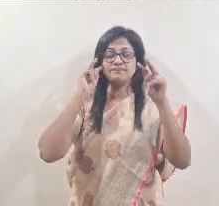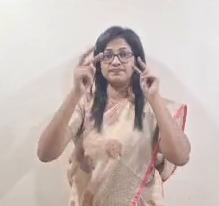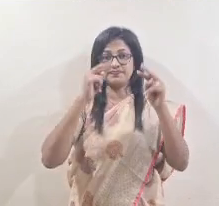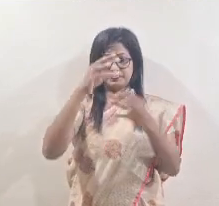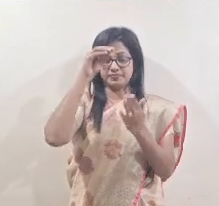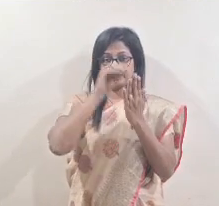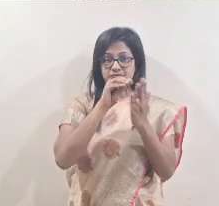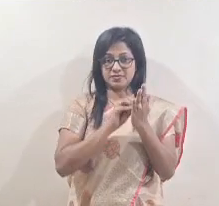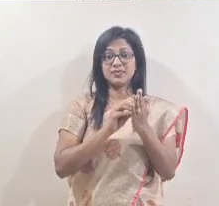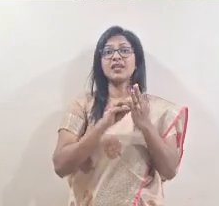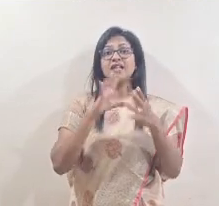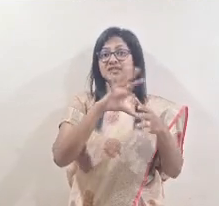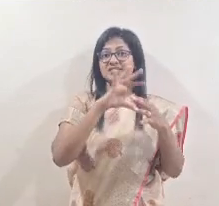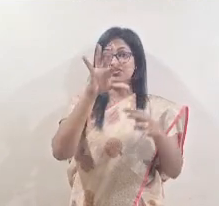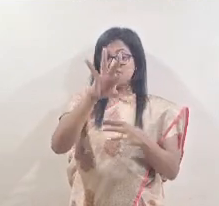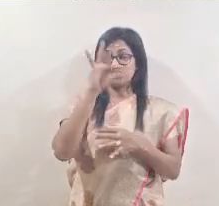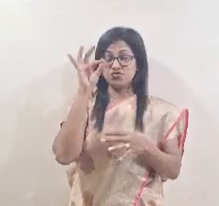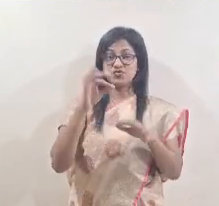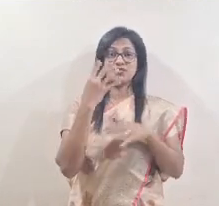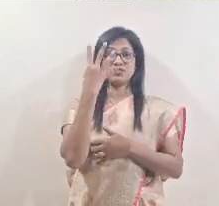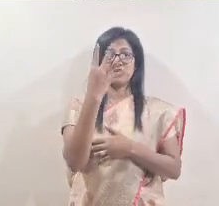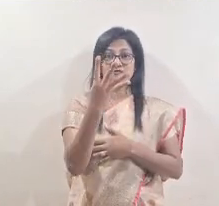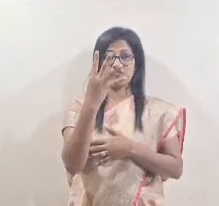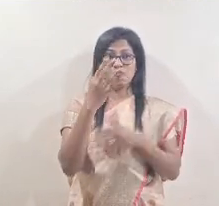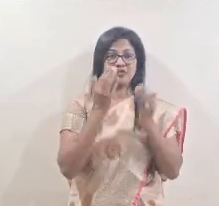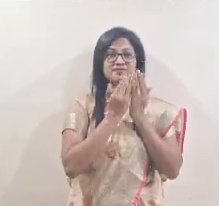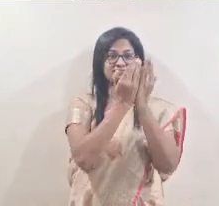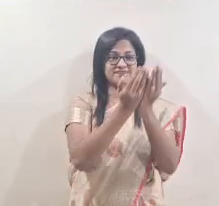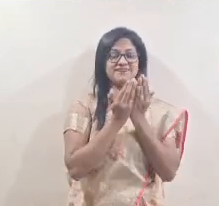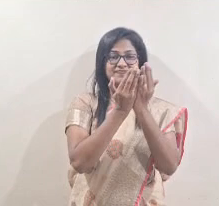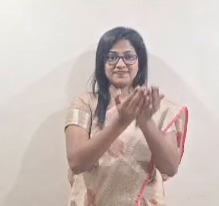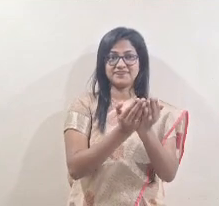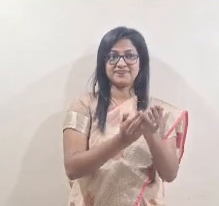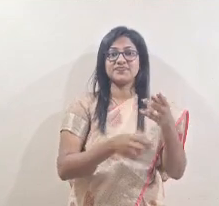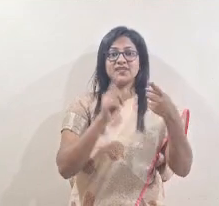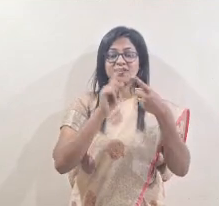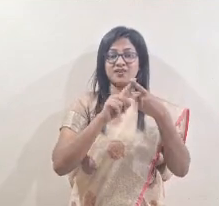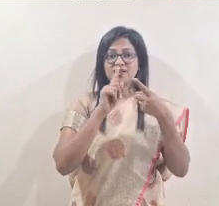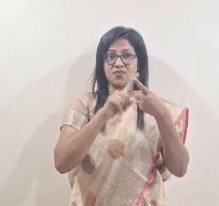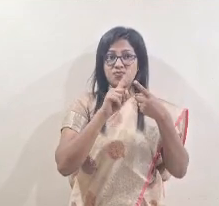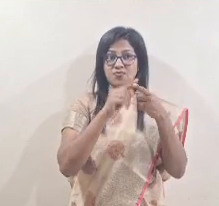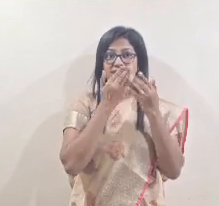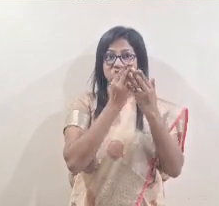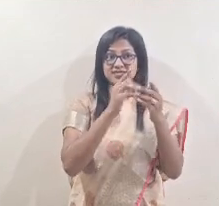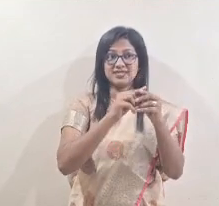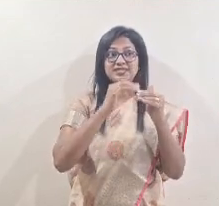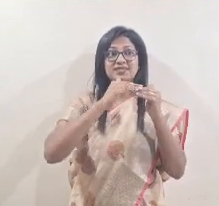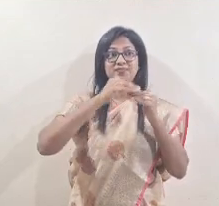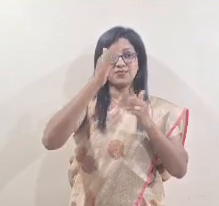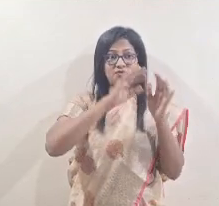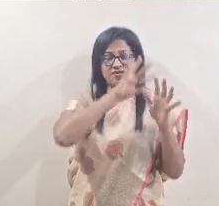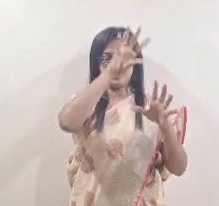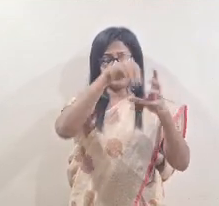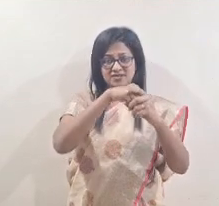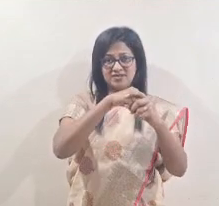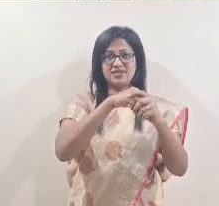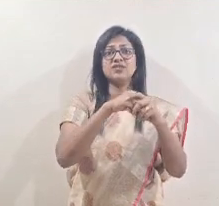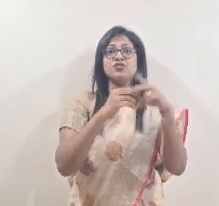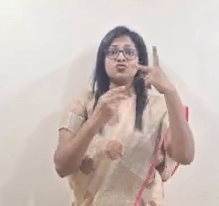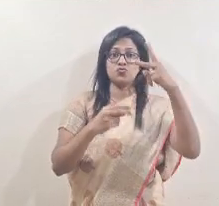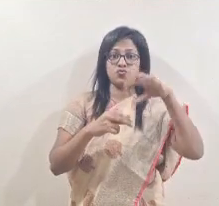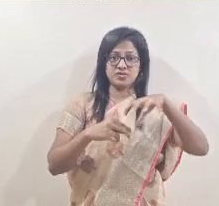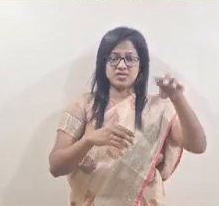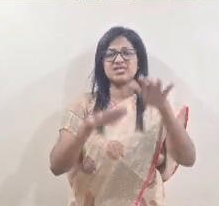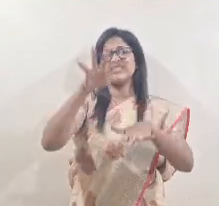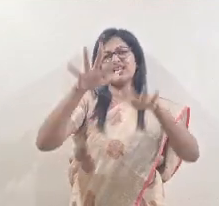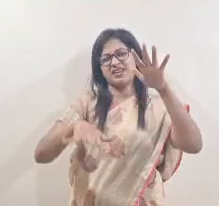into account. I selected 4 jetties. That is, one is which is having the highest boarding alighting, 2 stations that are having